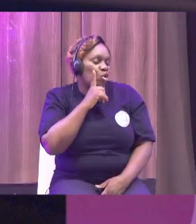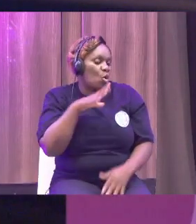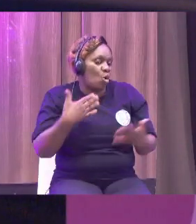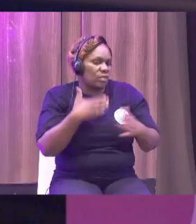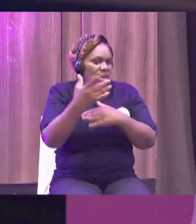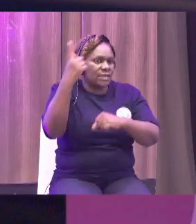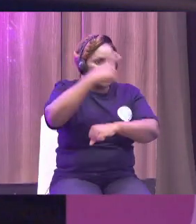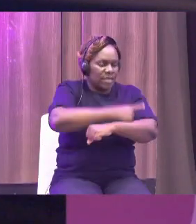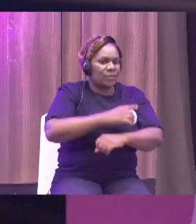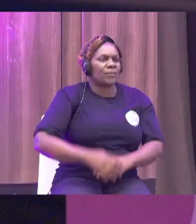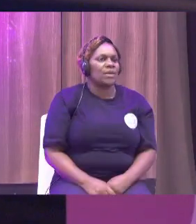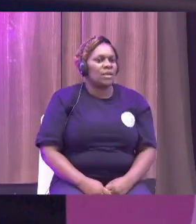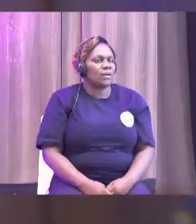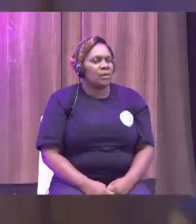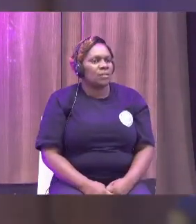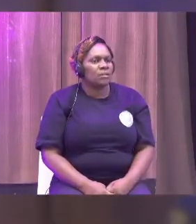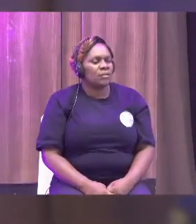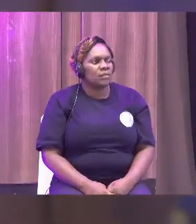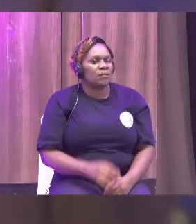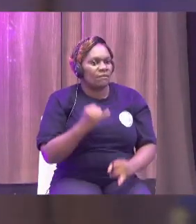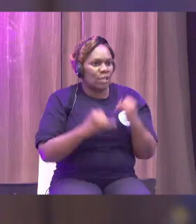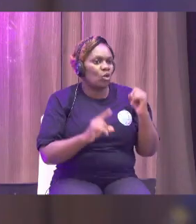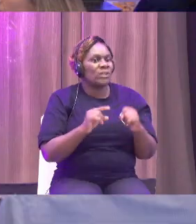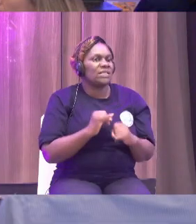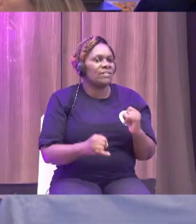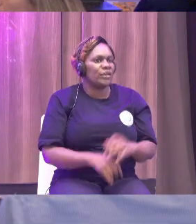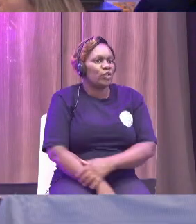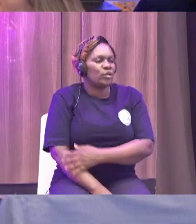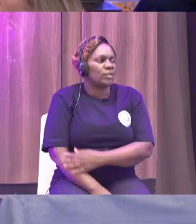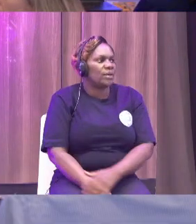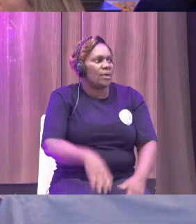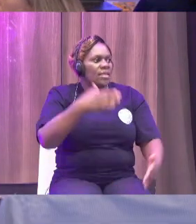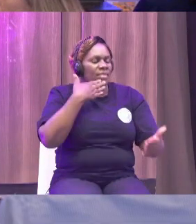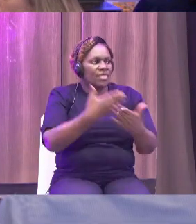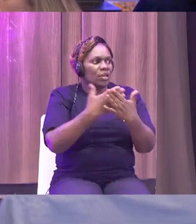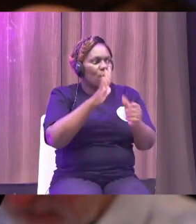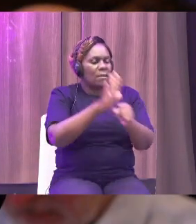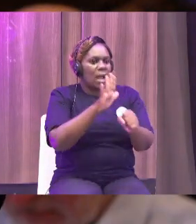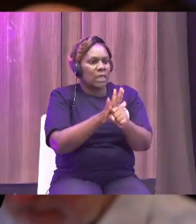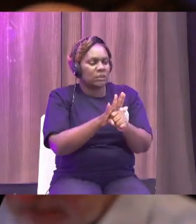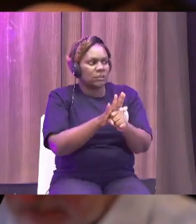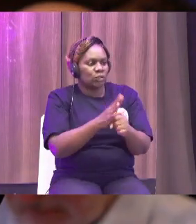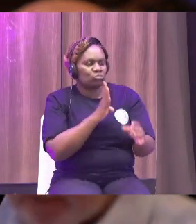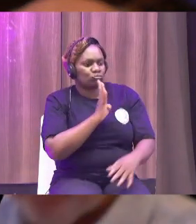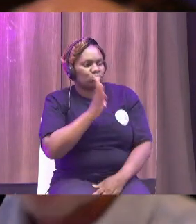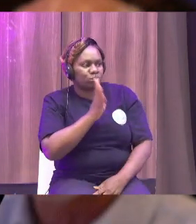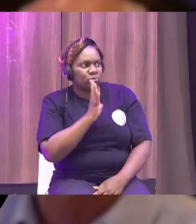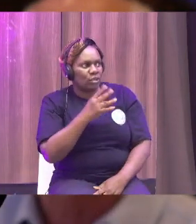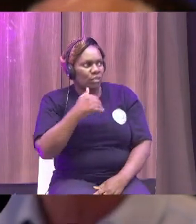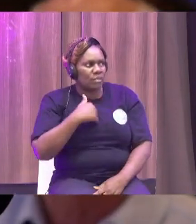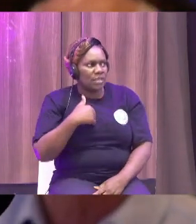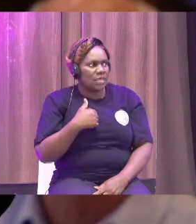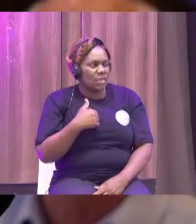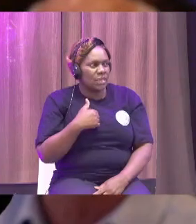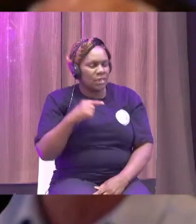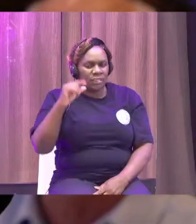Thank you very much. Yeah, thank you. Thank you very much, and then we'll get our last question here. Stephanie, thank you very much for your talk. I'm like an infant